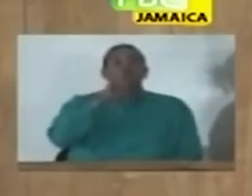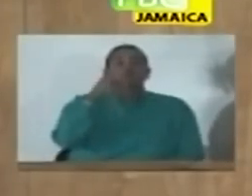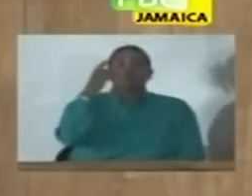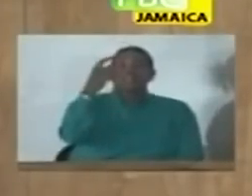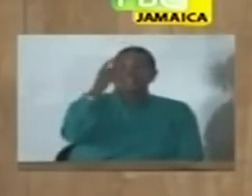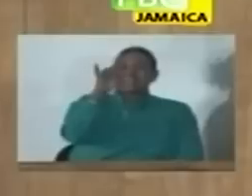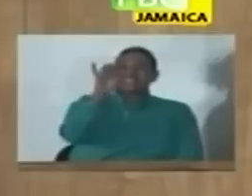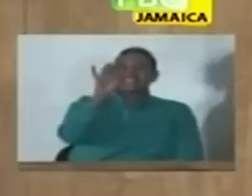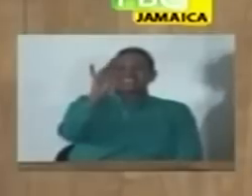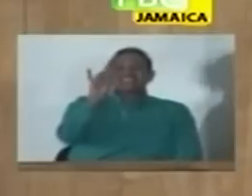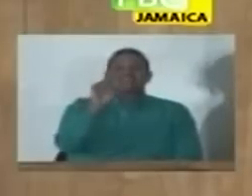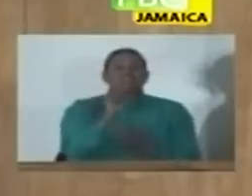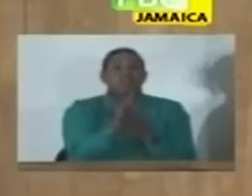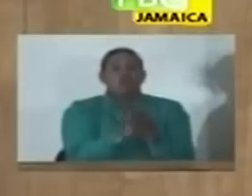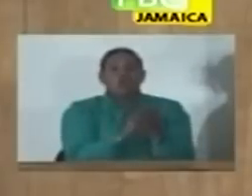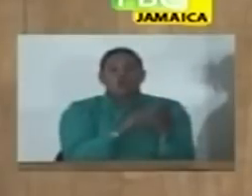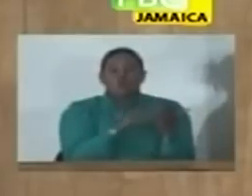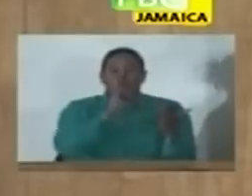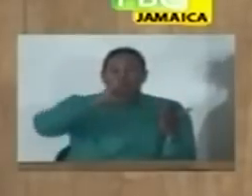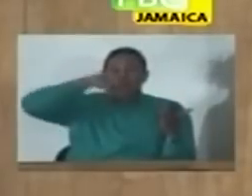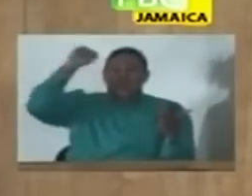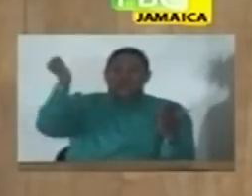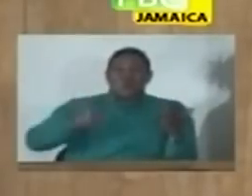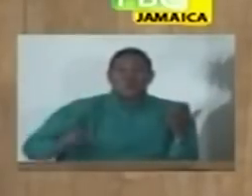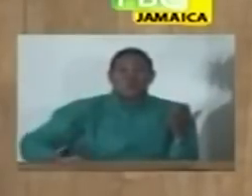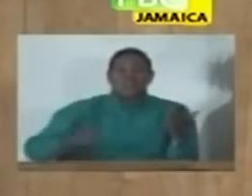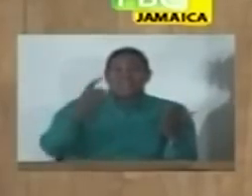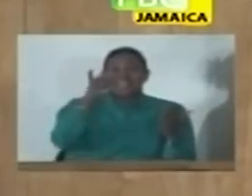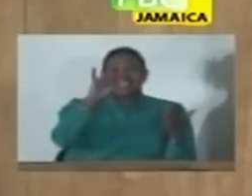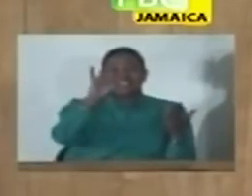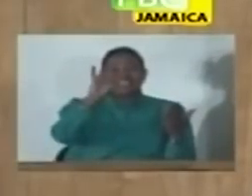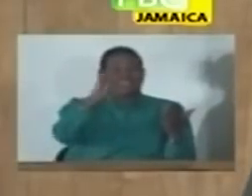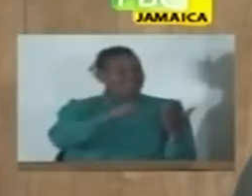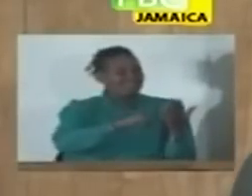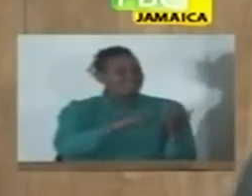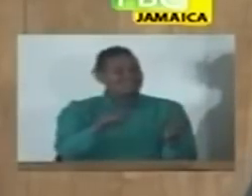1897 legislation, the Trustee Act.